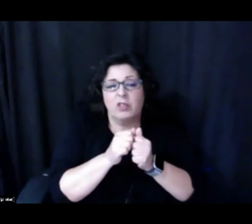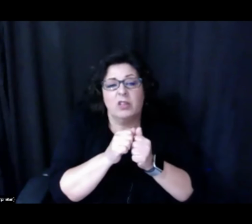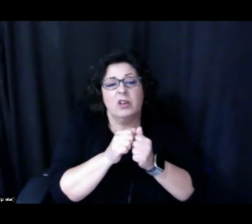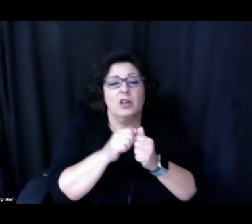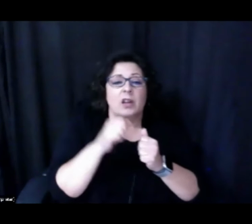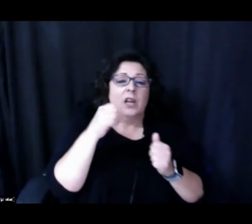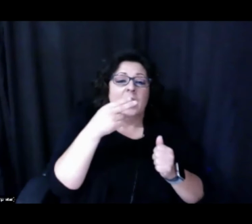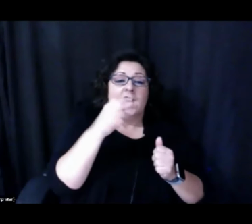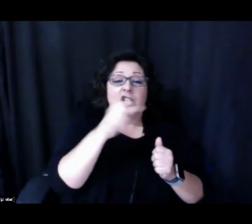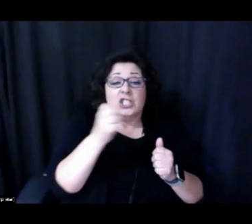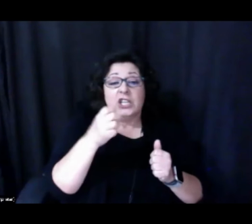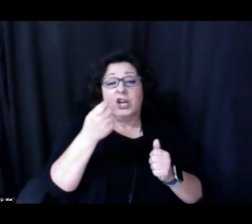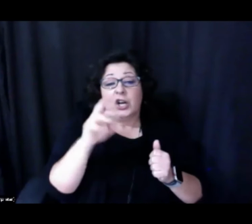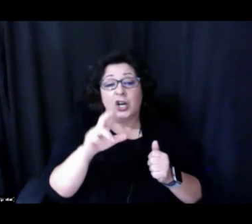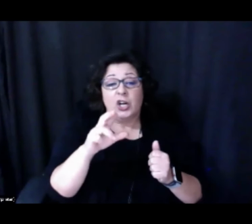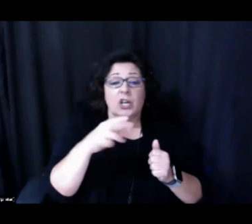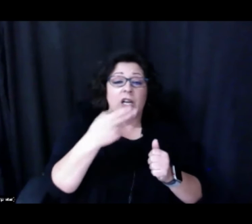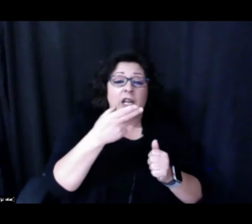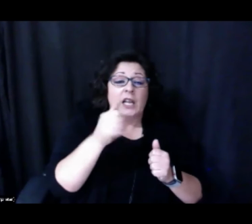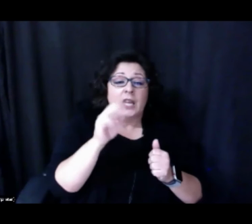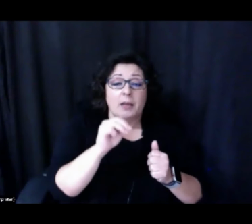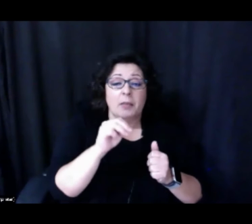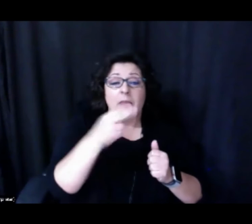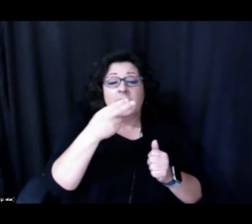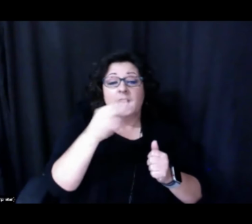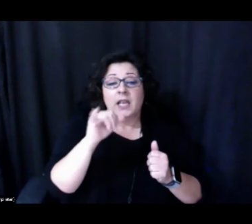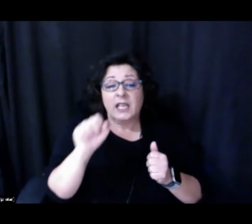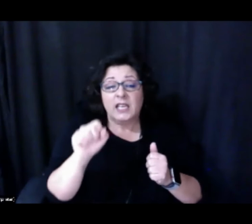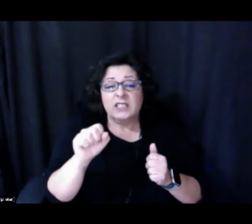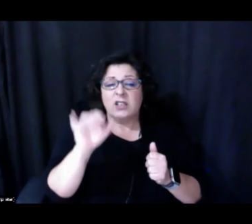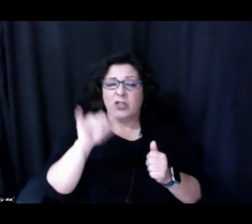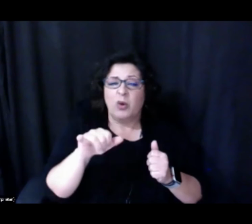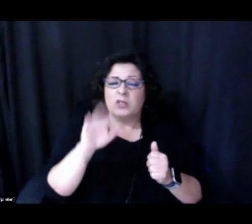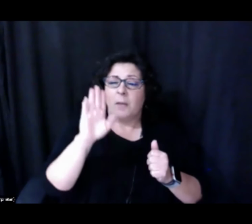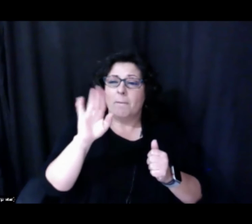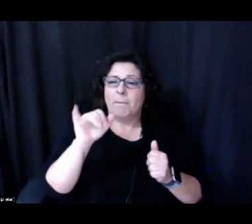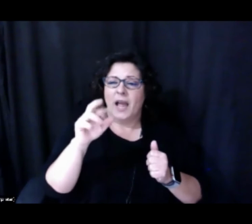hers, he, him, his, right? Those are what we would consider the binary pronouns.